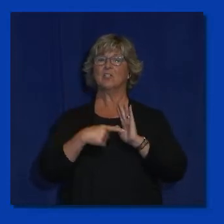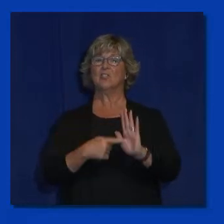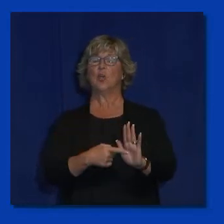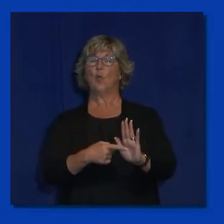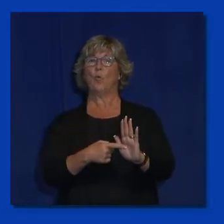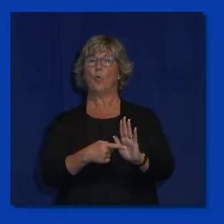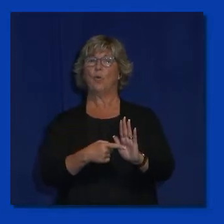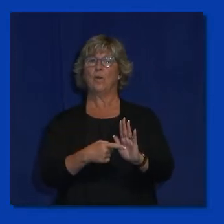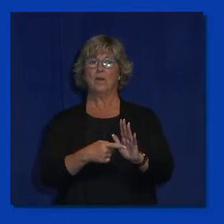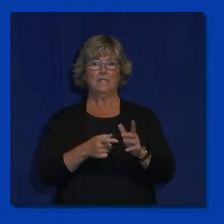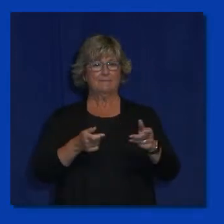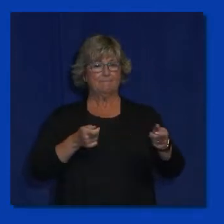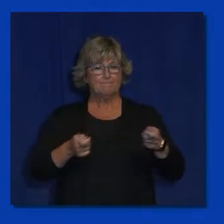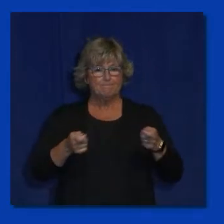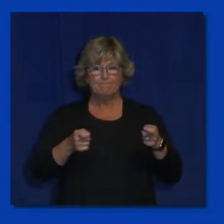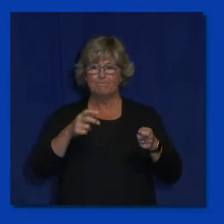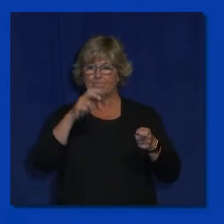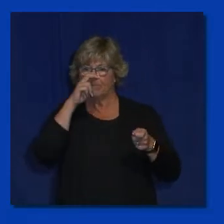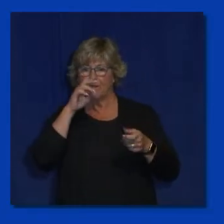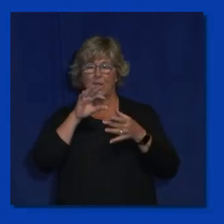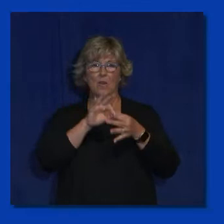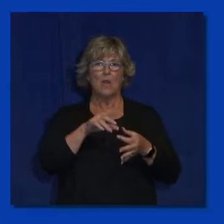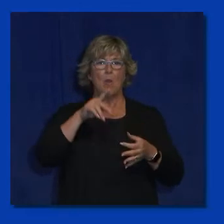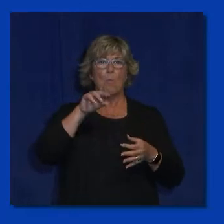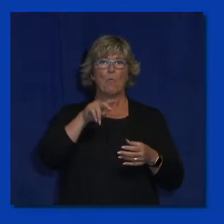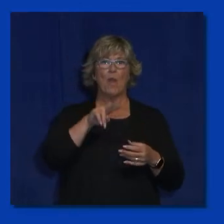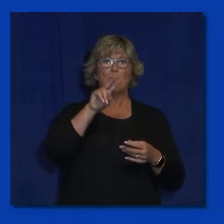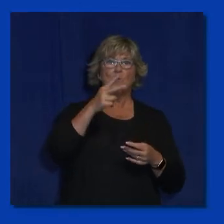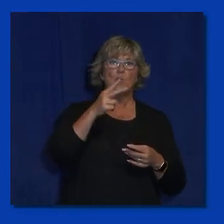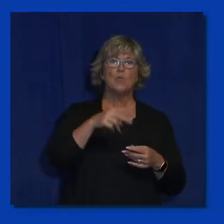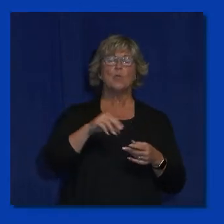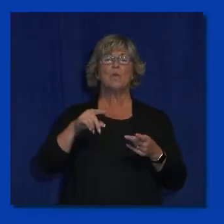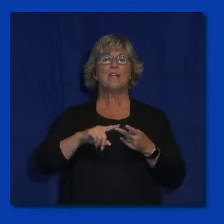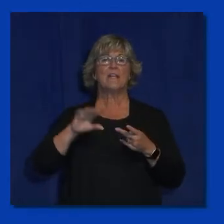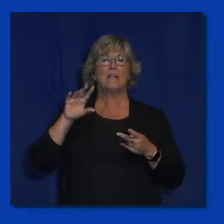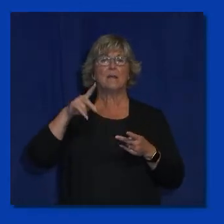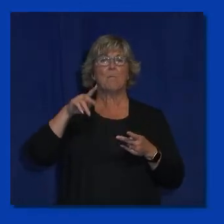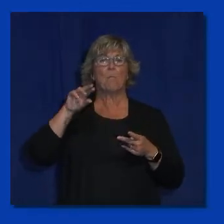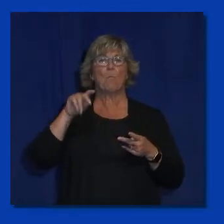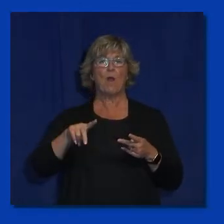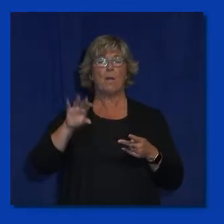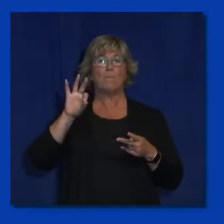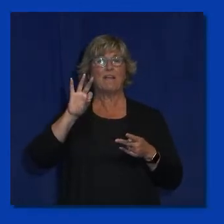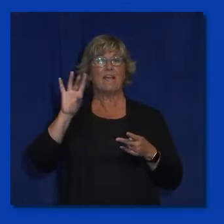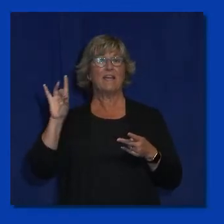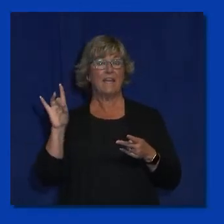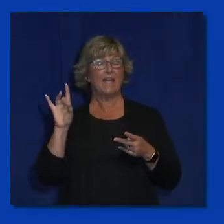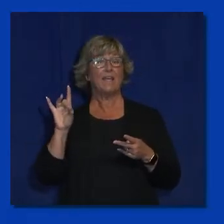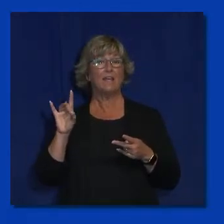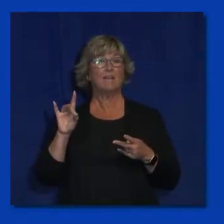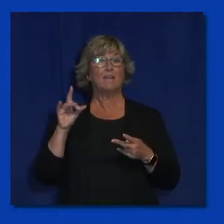reflect constraints as it relates to Prop 2, Prop 98. So the discretionary surplus is closer to